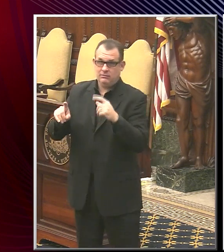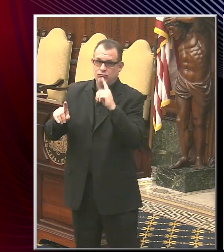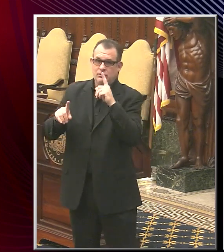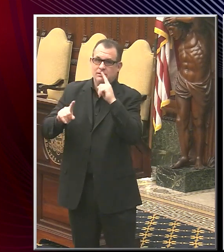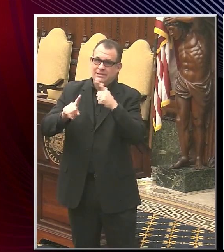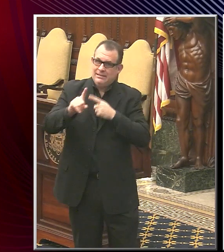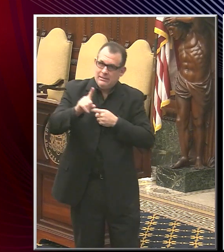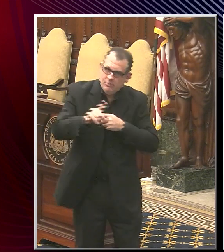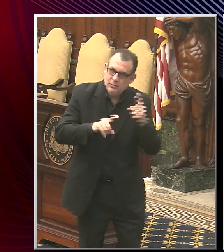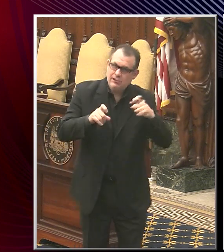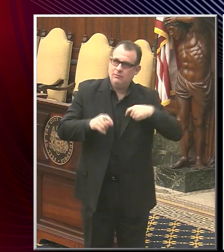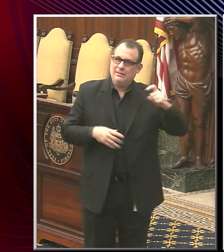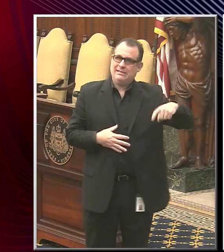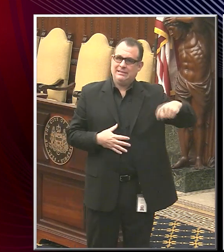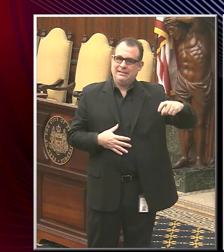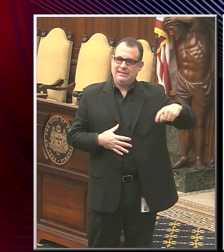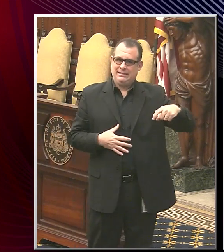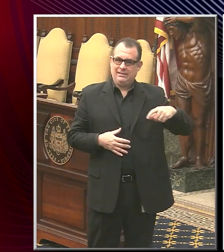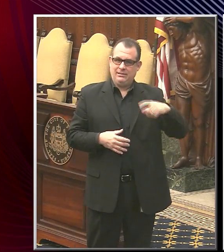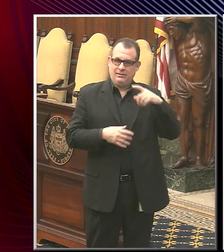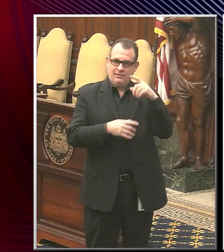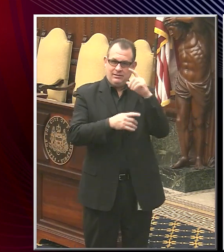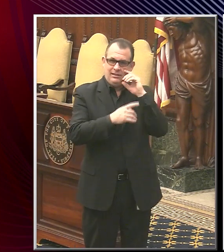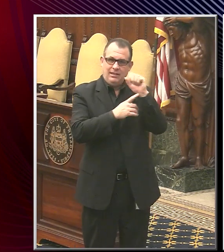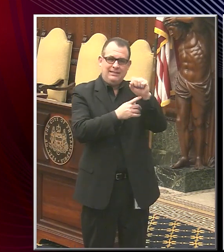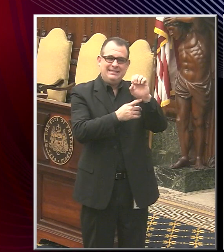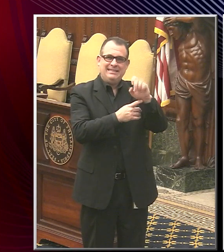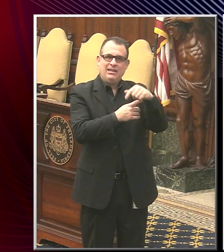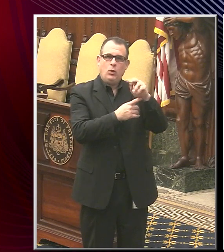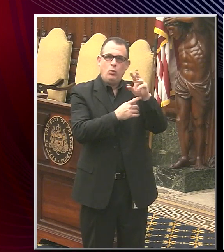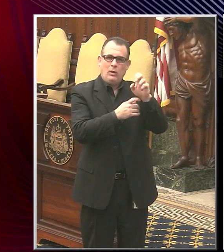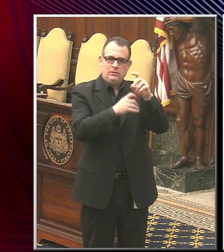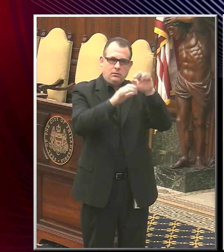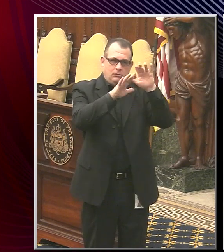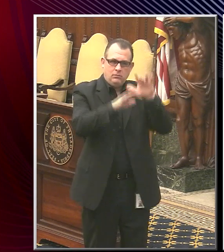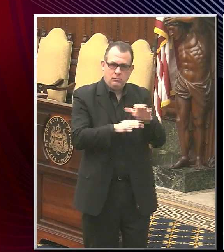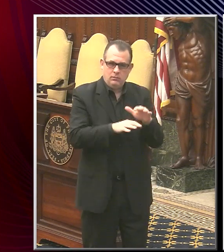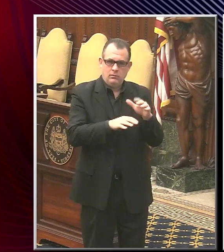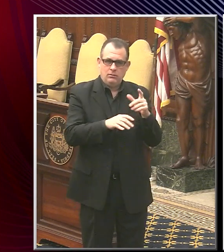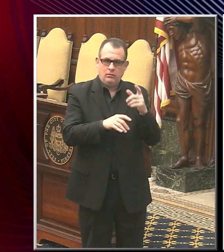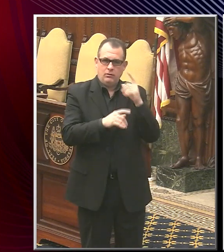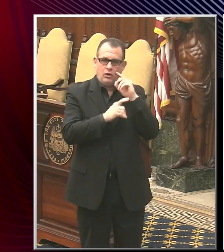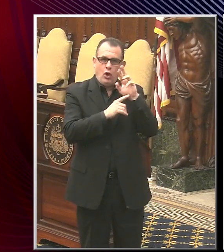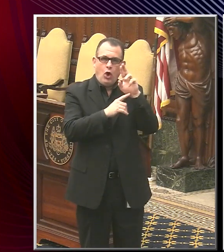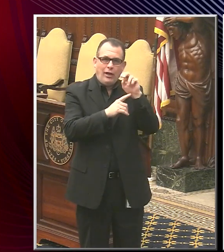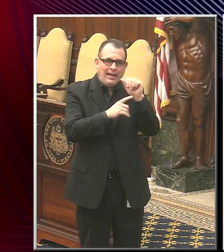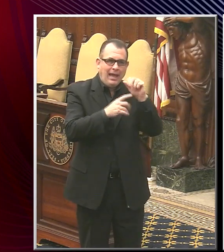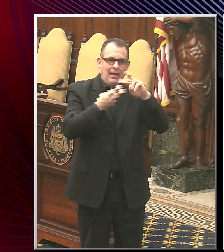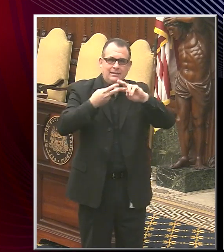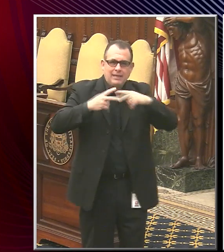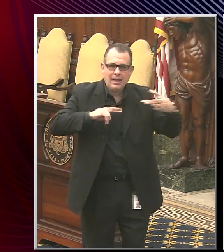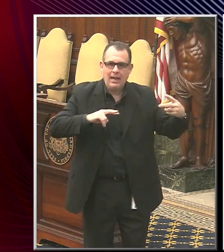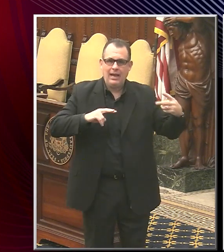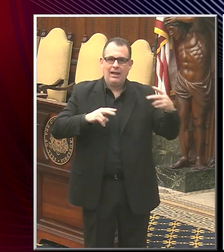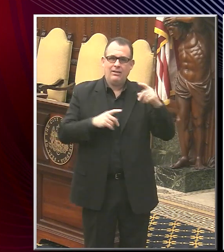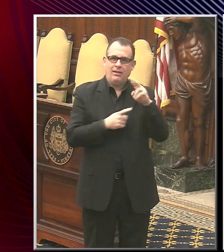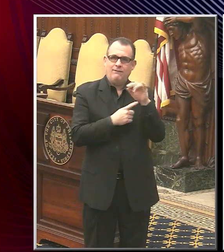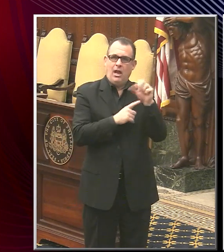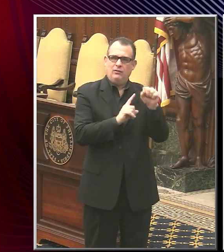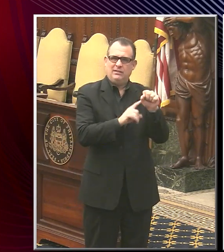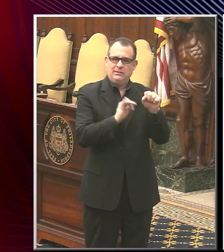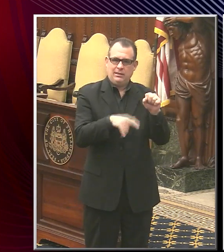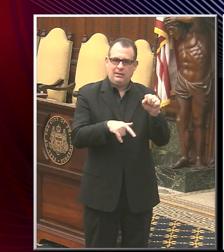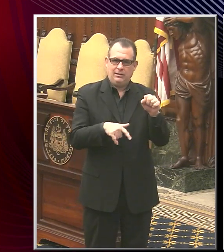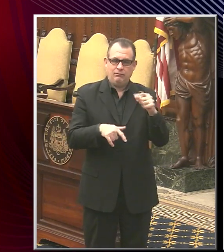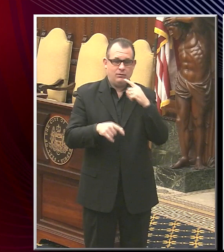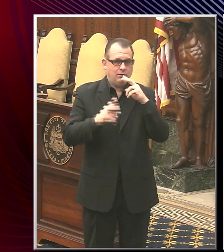test where you're sequencing the genome. You're figuring what's actually in the RNA of the virus. And so this can only be done in specialized